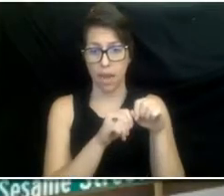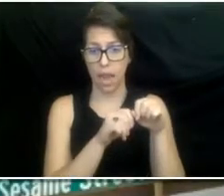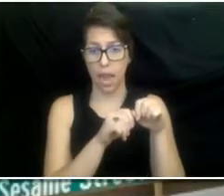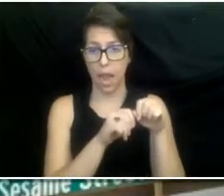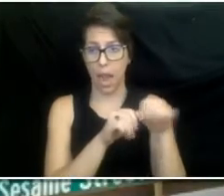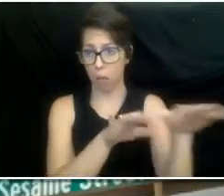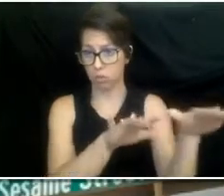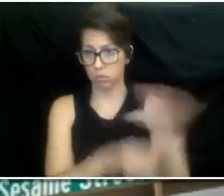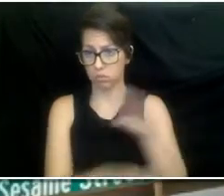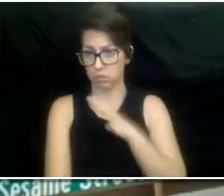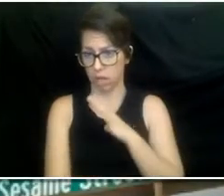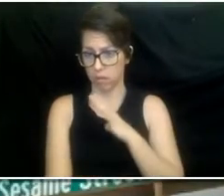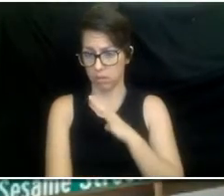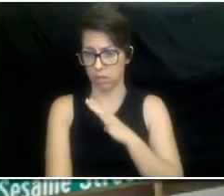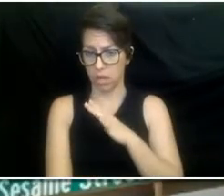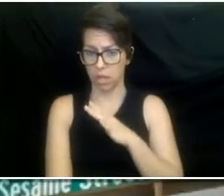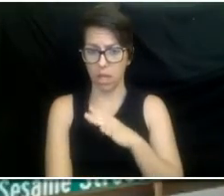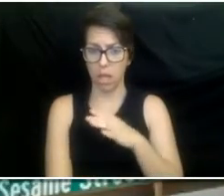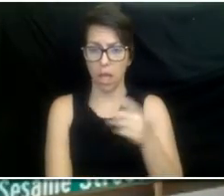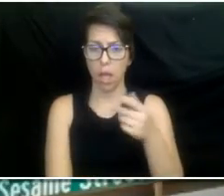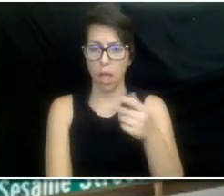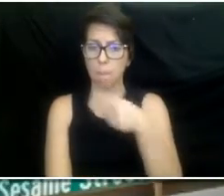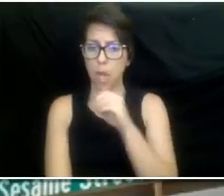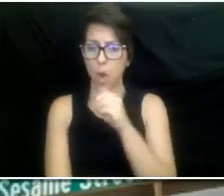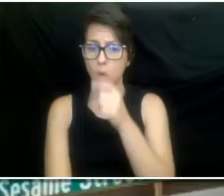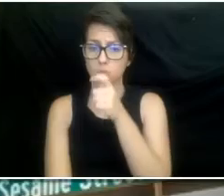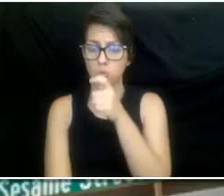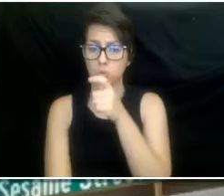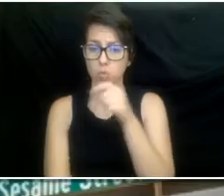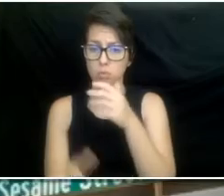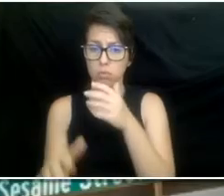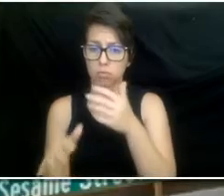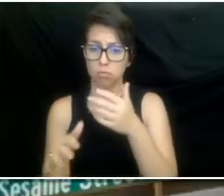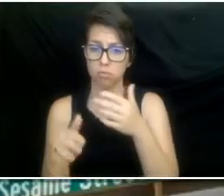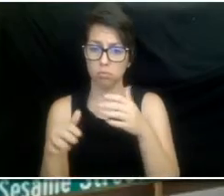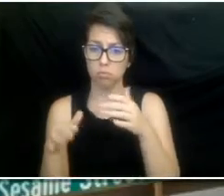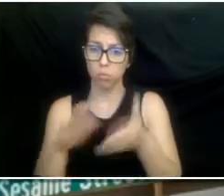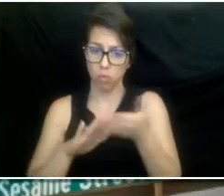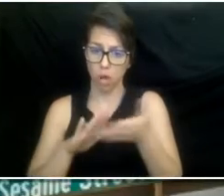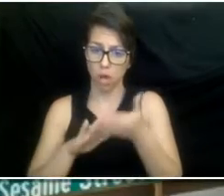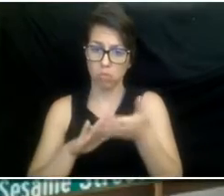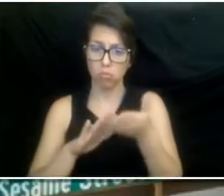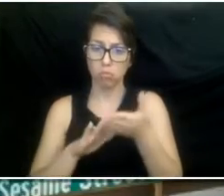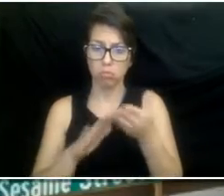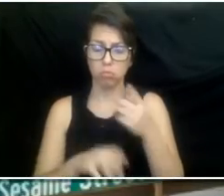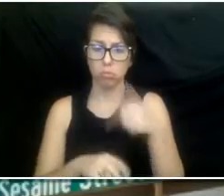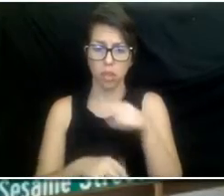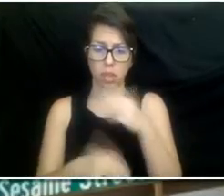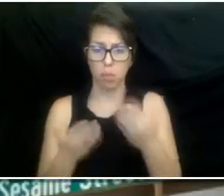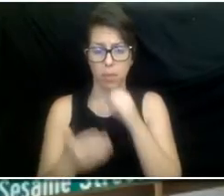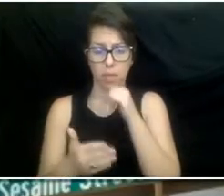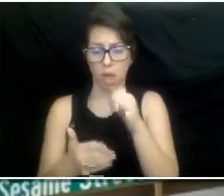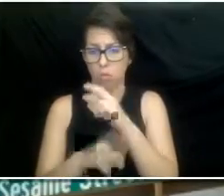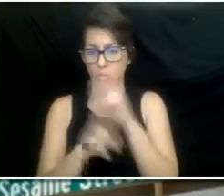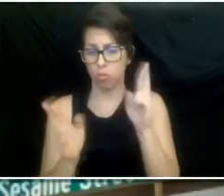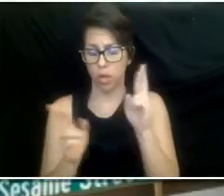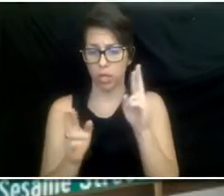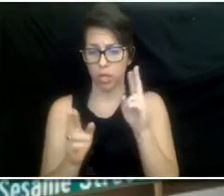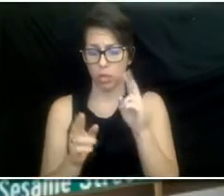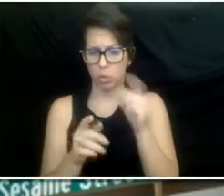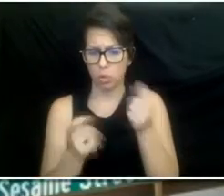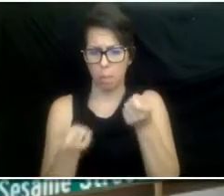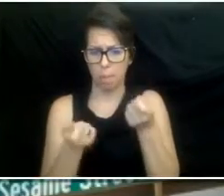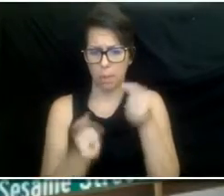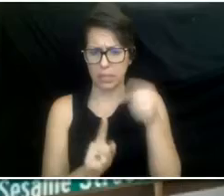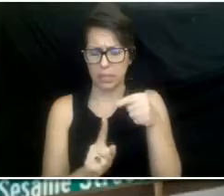of a Dev situation and I think what we are suggesting and and hoping